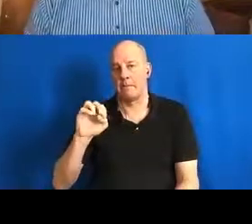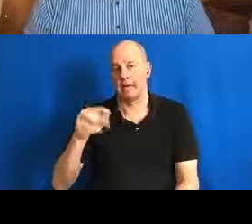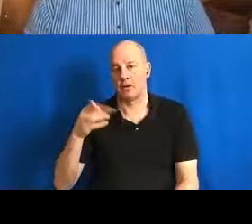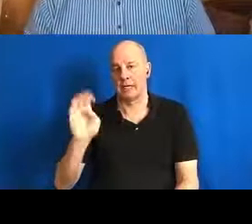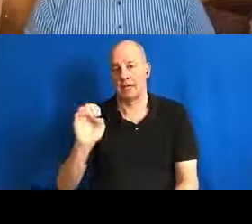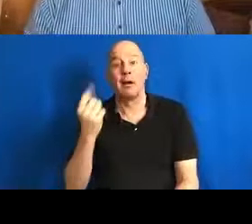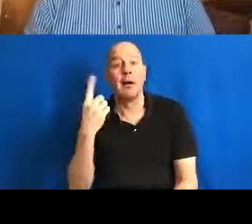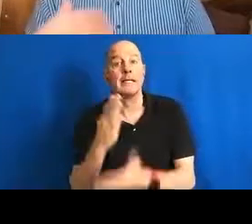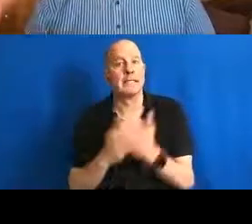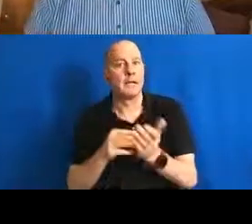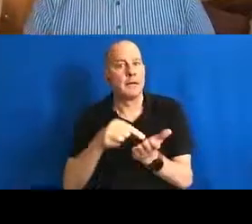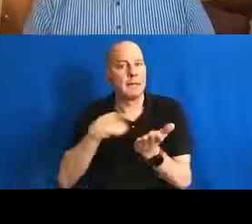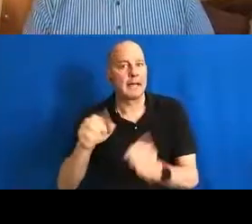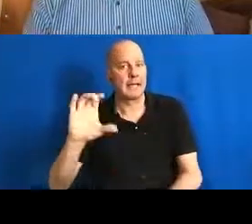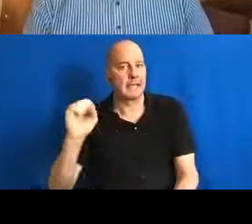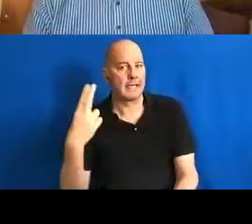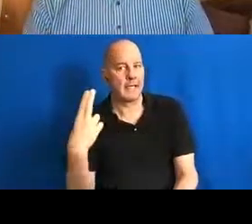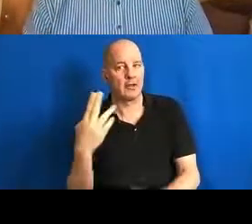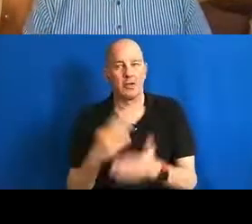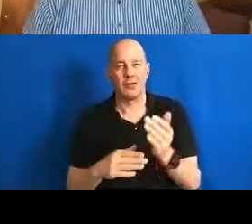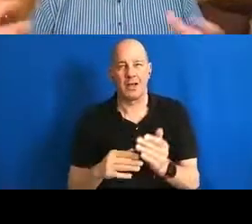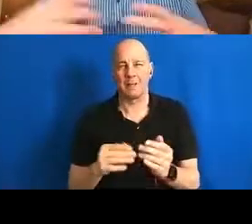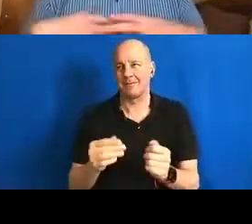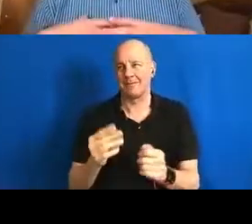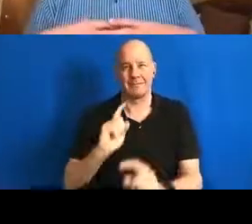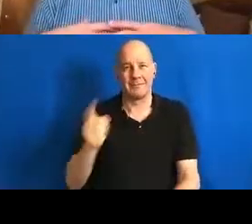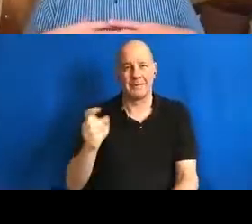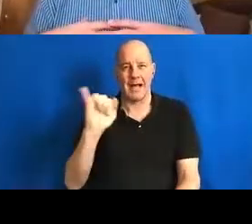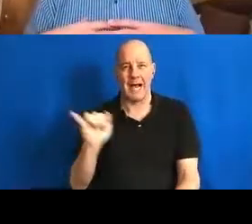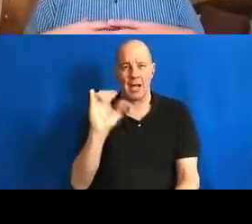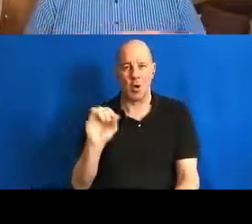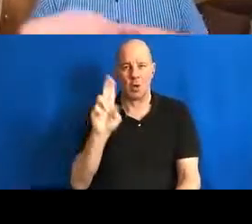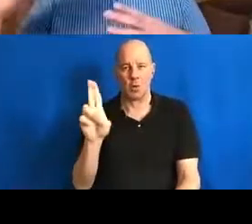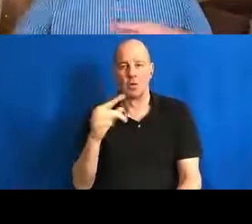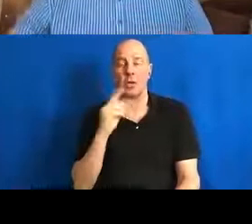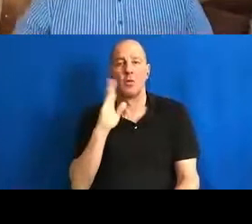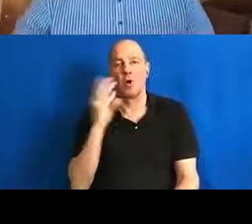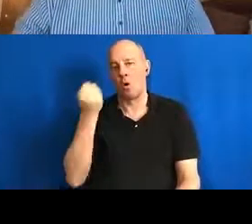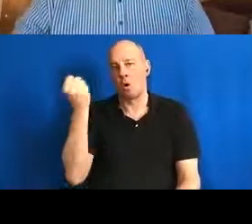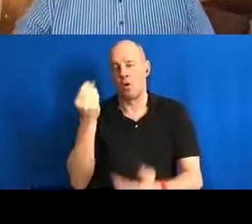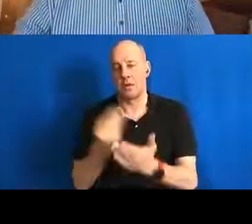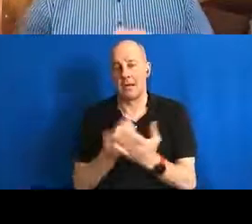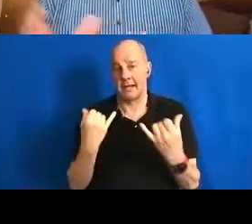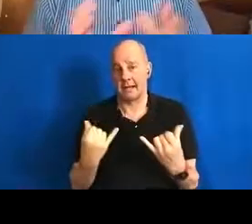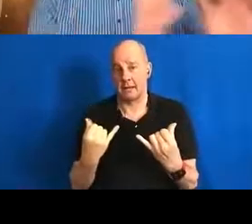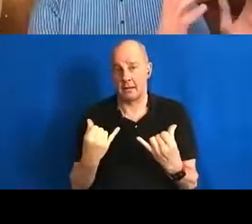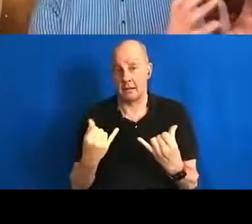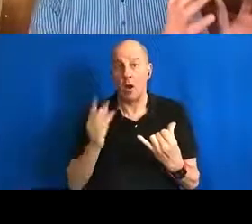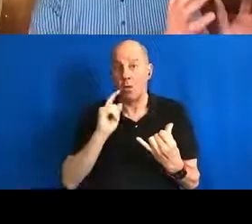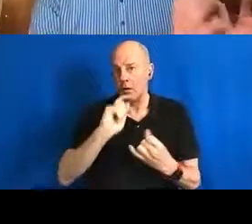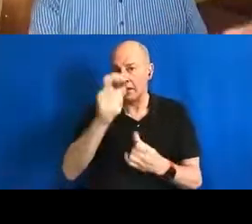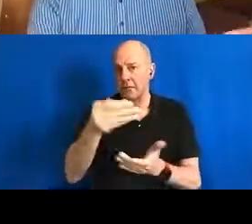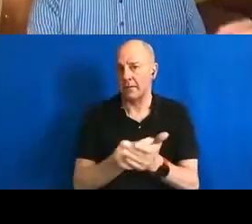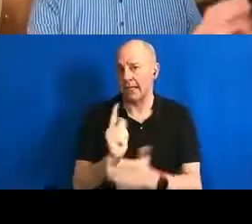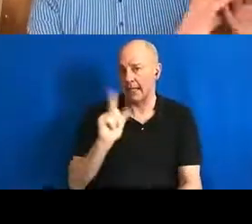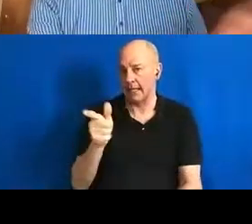of it is you get like an IOU from the cooperative to say, we're going to hold this money for now, and you're going to get this money later, but we're on